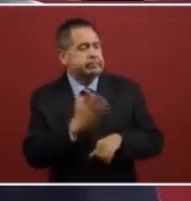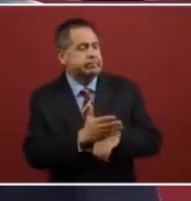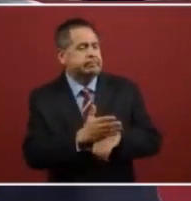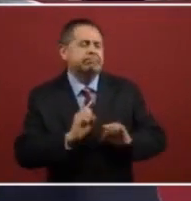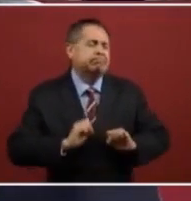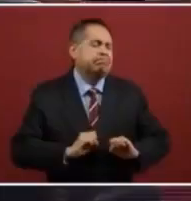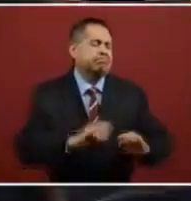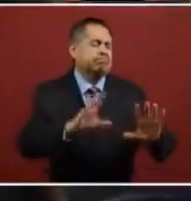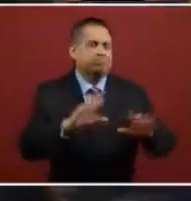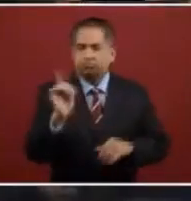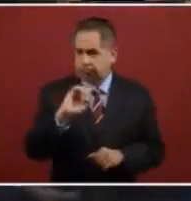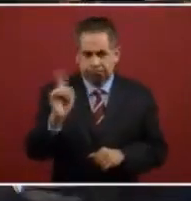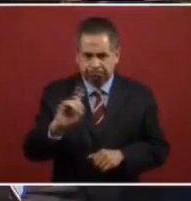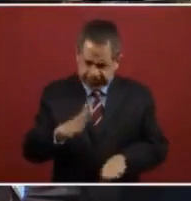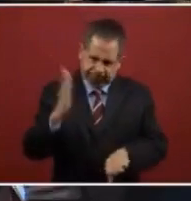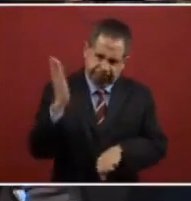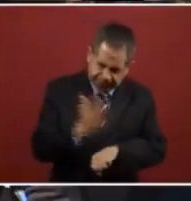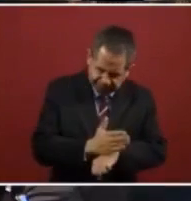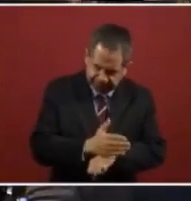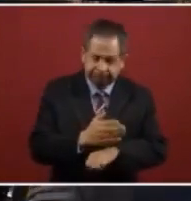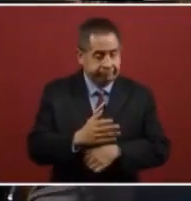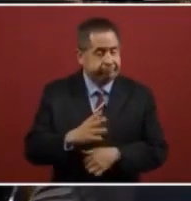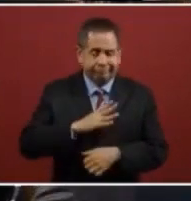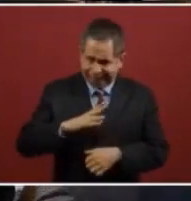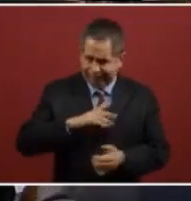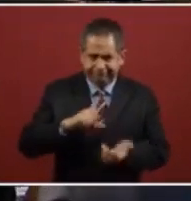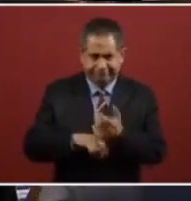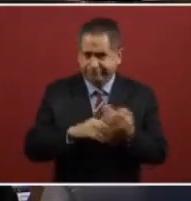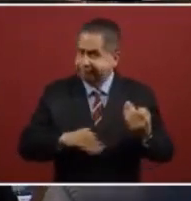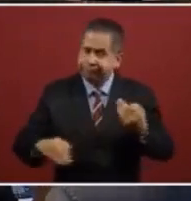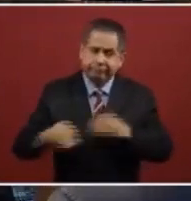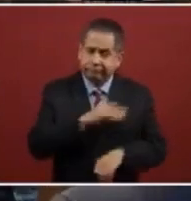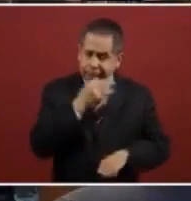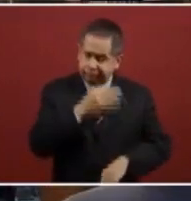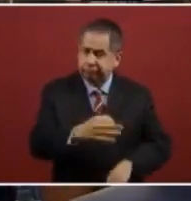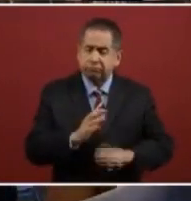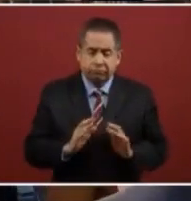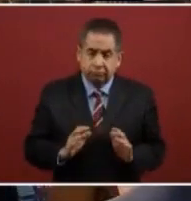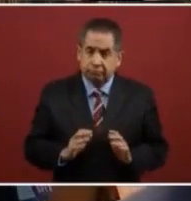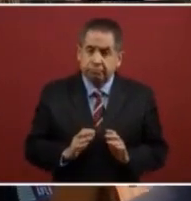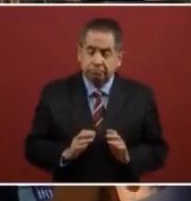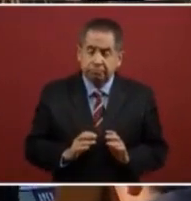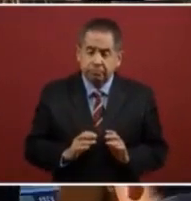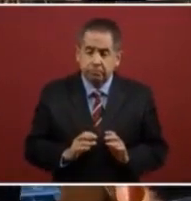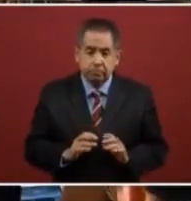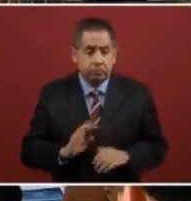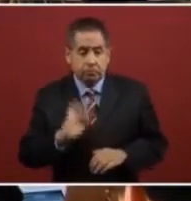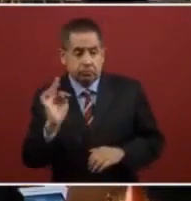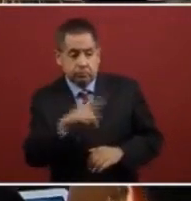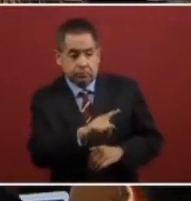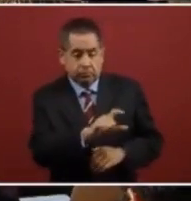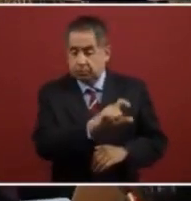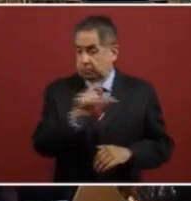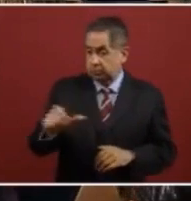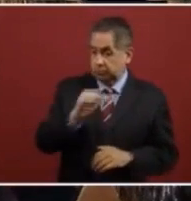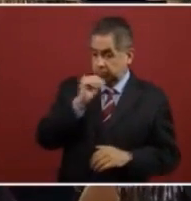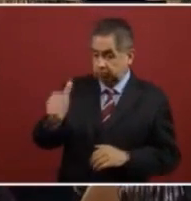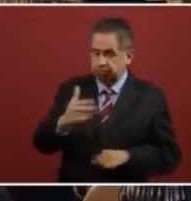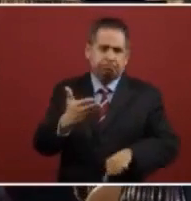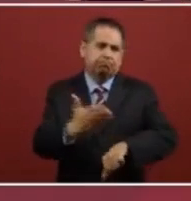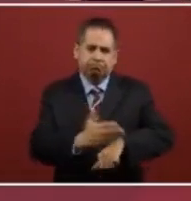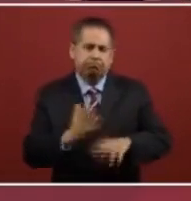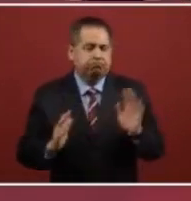impunity or Y tax esto forgiveness, va a llevar a que el que no pagaba and that those that were not